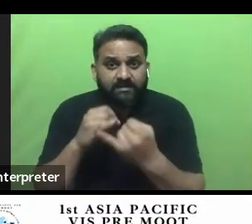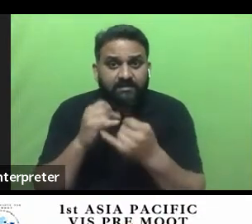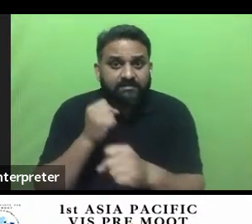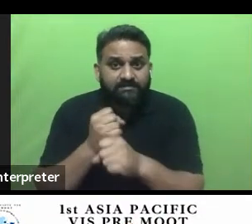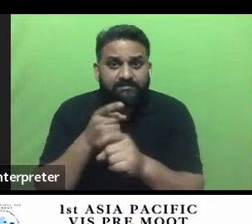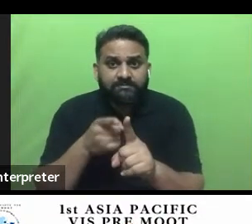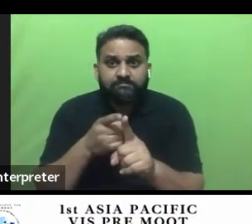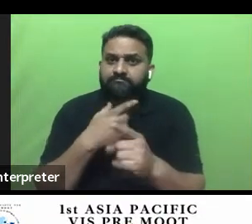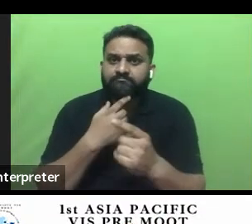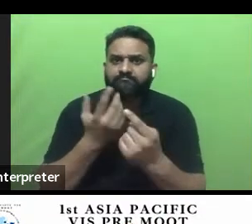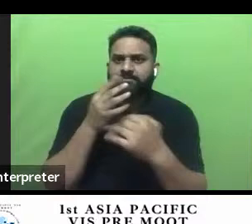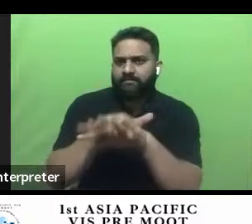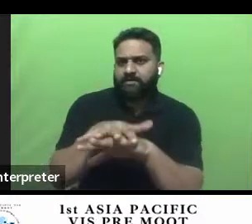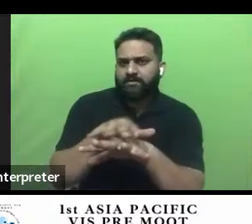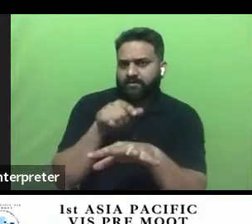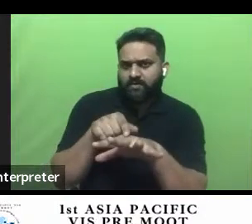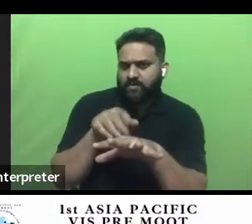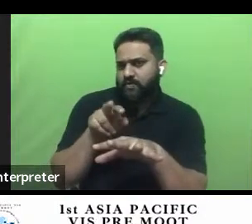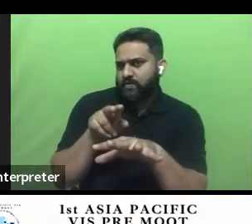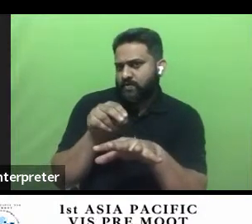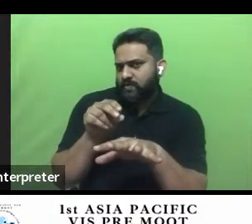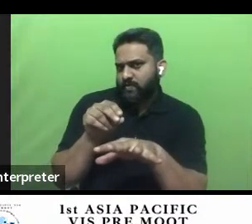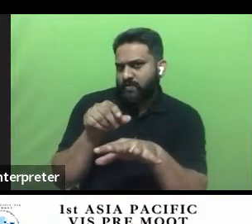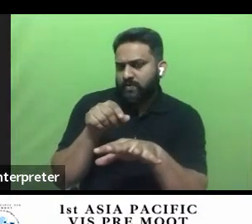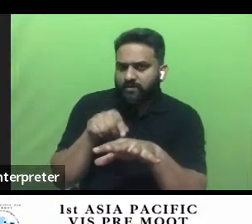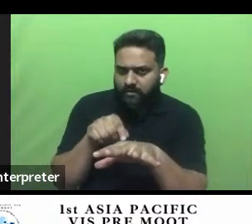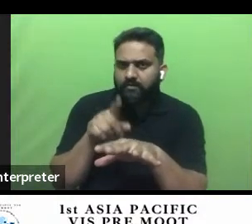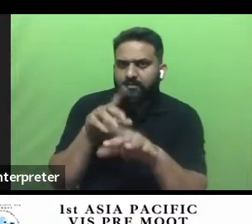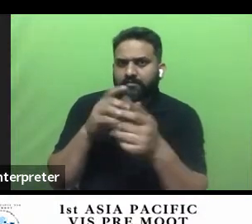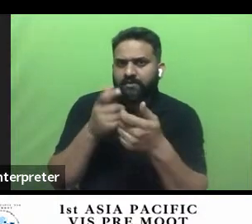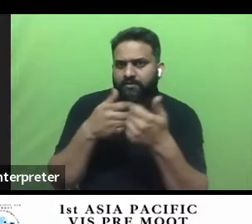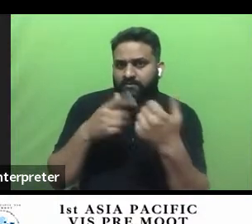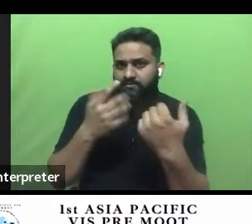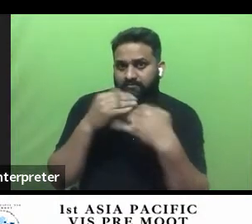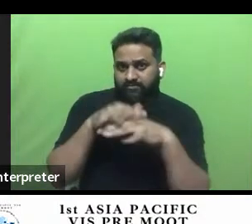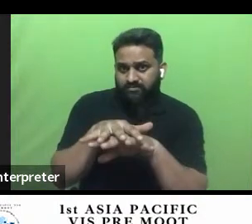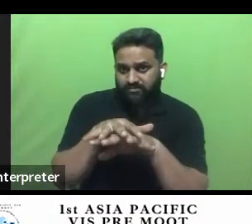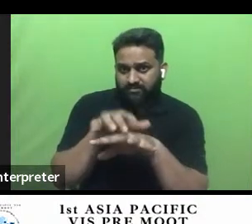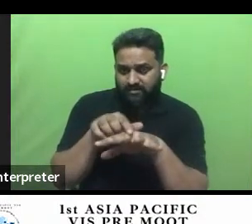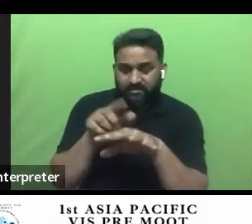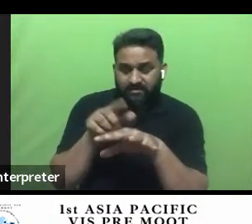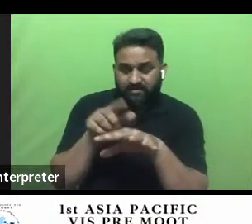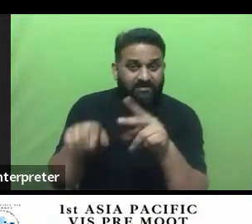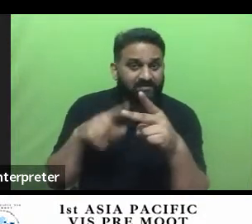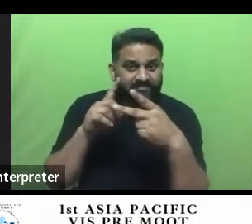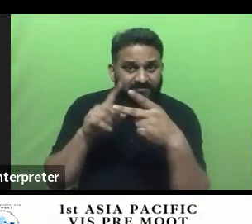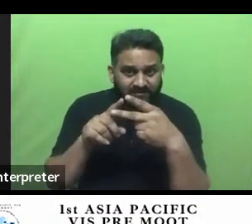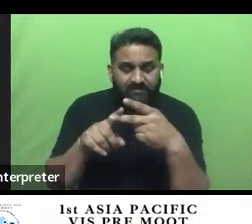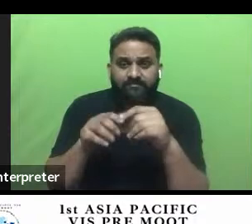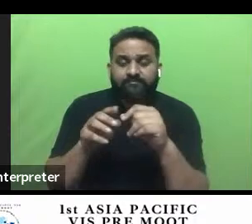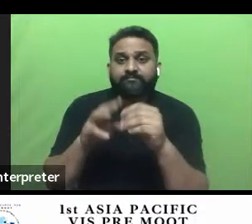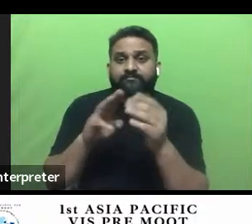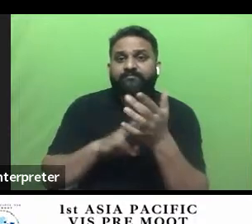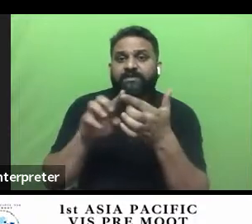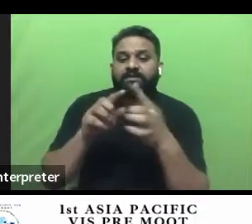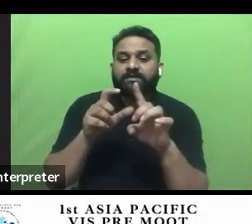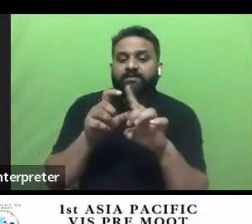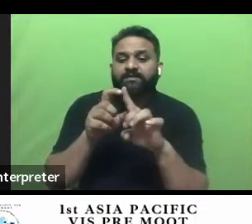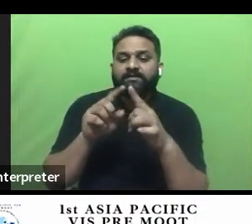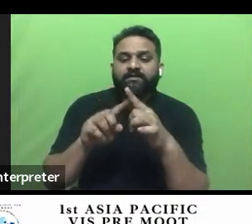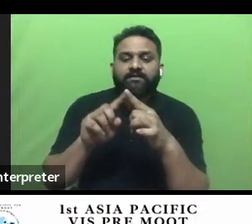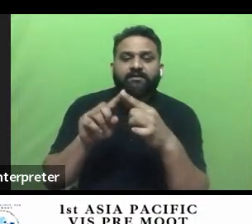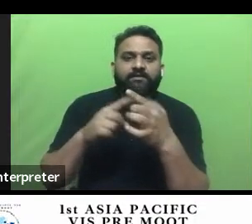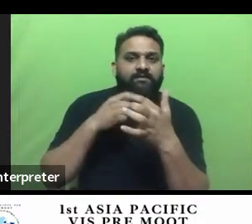to the question of the arbitration clause's incorporation, and second, that under Mediterranean's non-harmonized